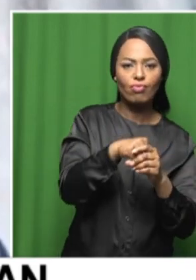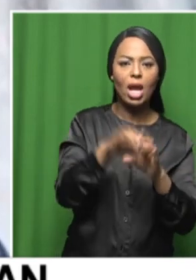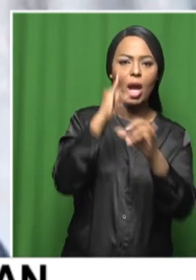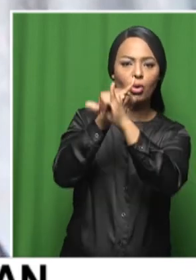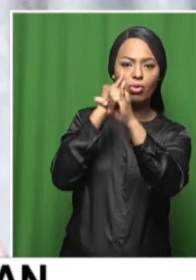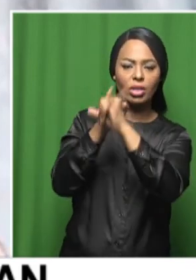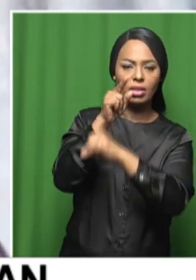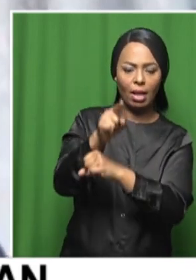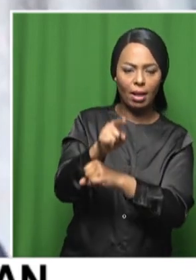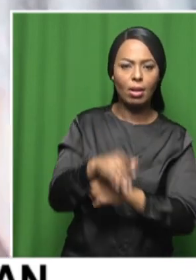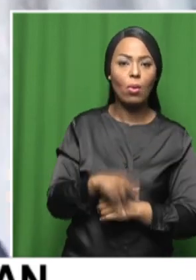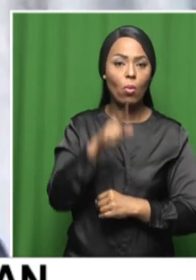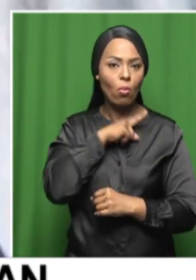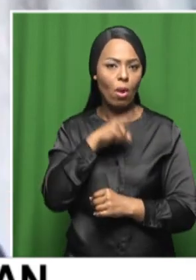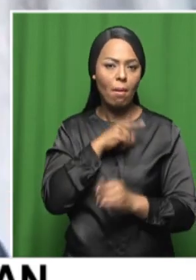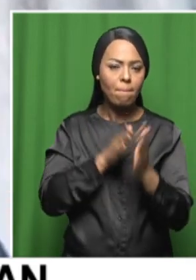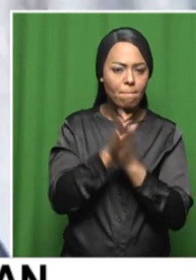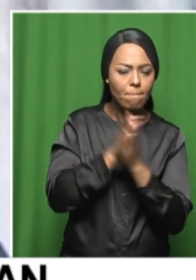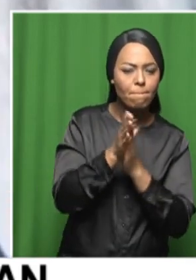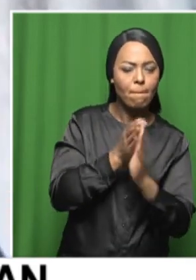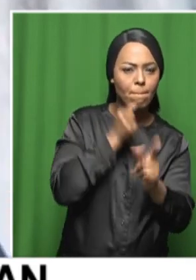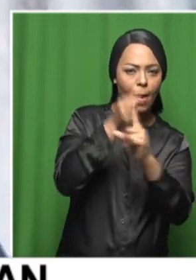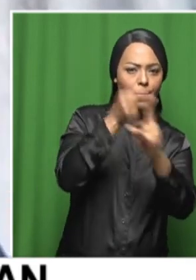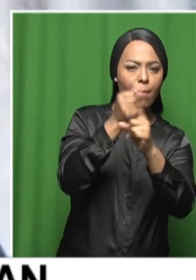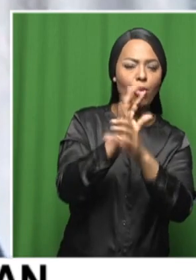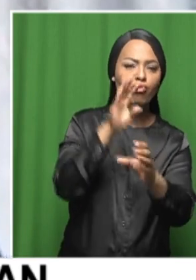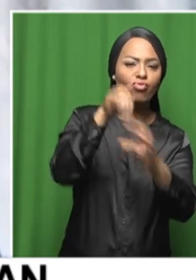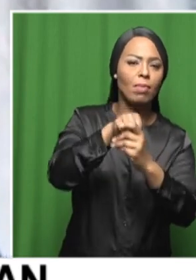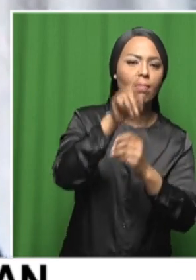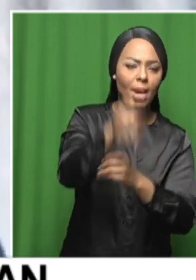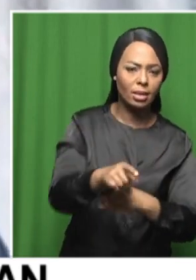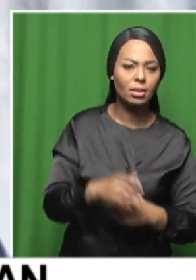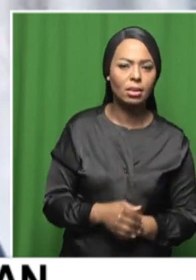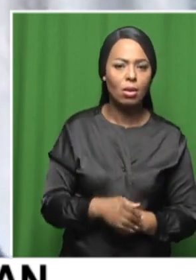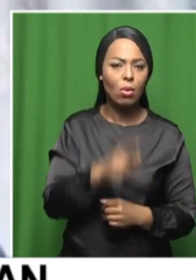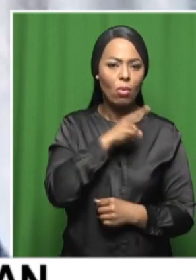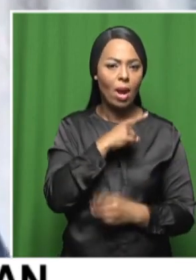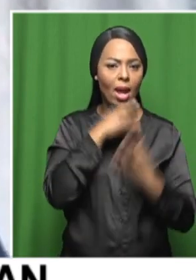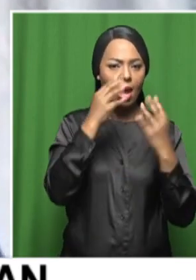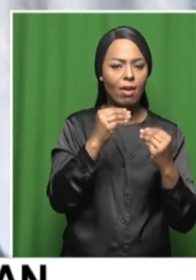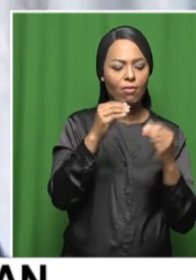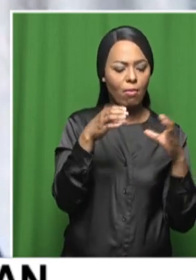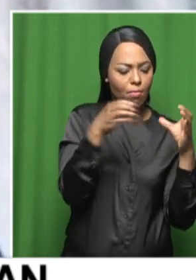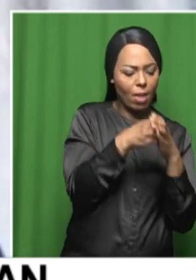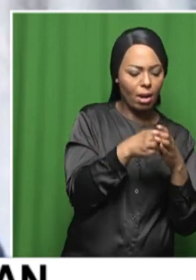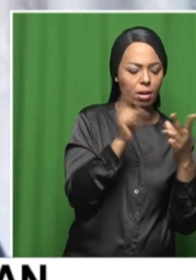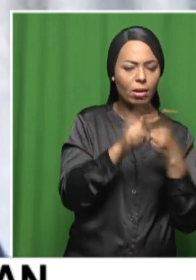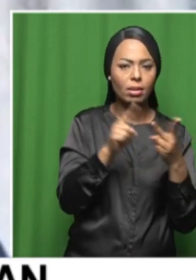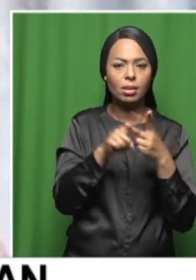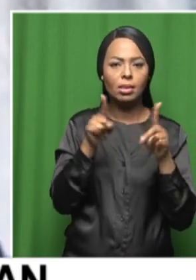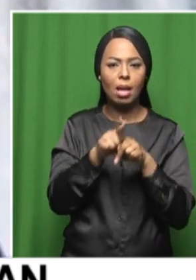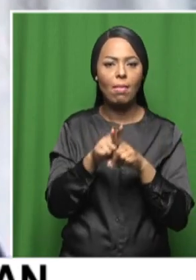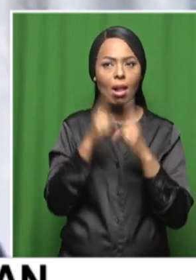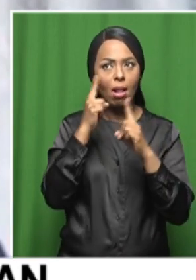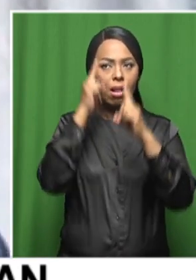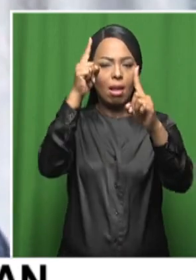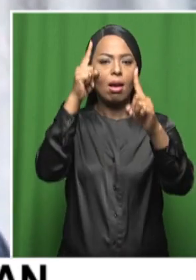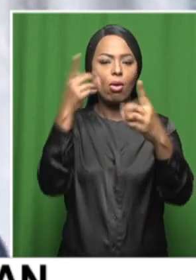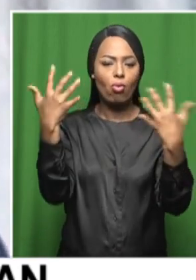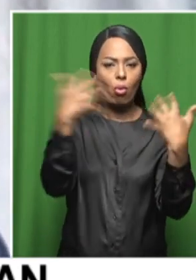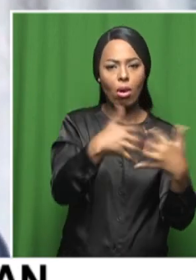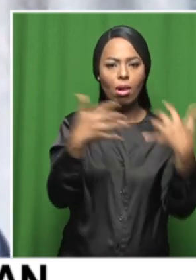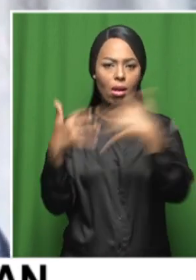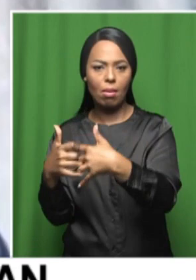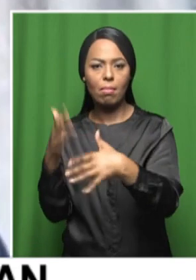institutions so as to stimulate this inclusion. So you've got a macro dynamic as well as a micro dynamic collaborating